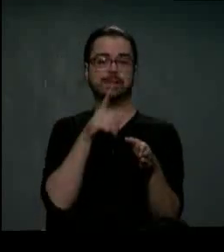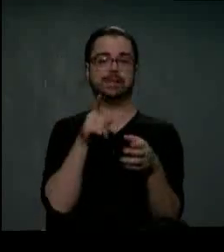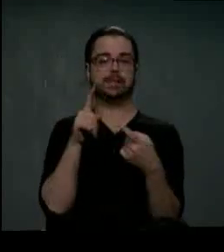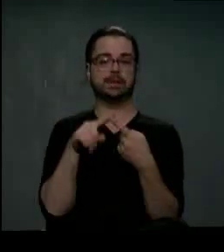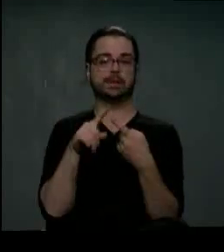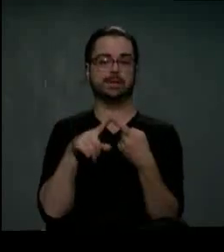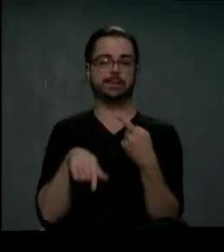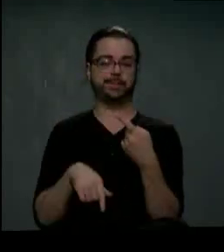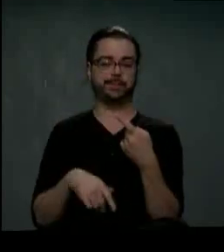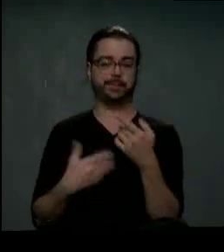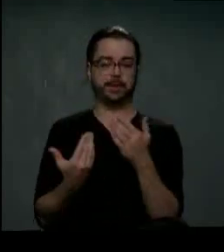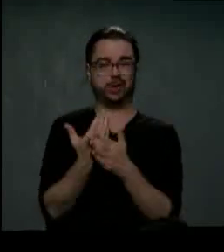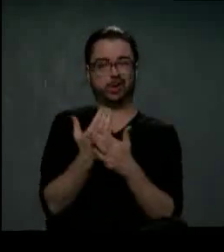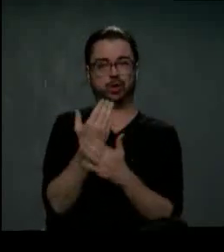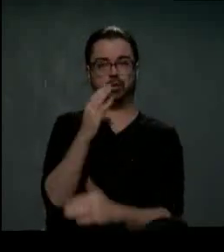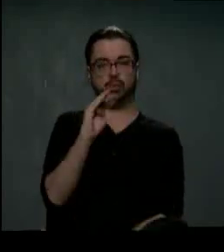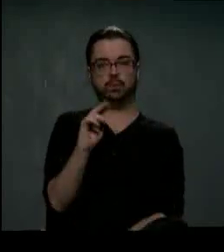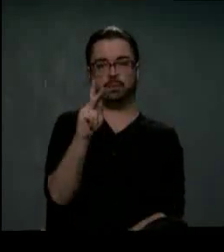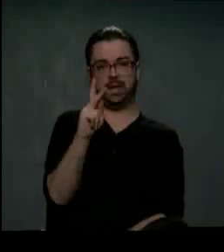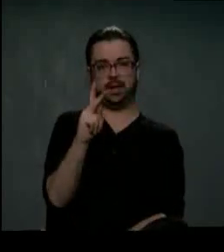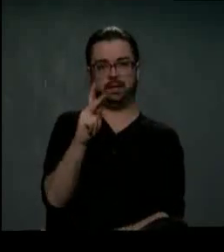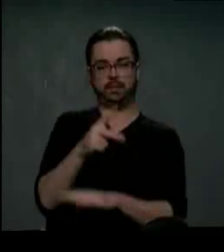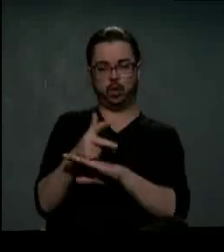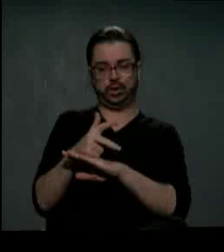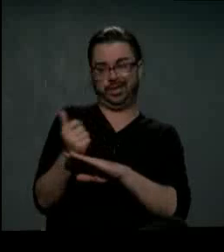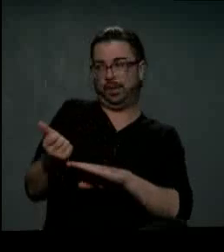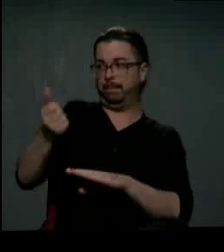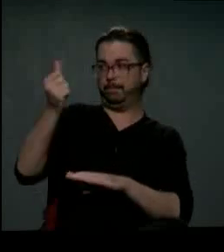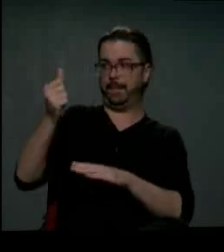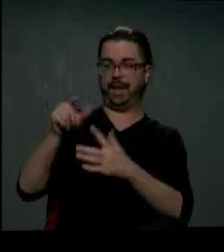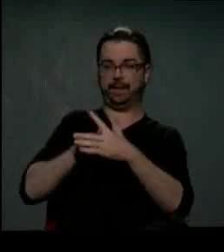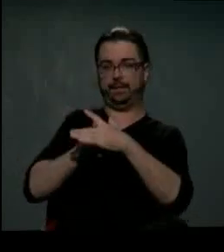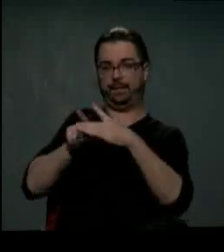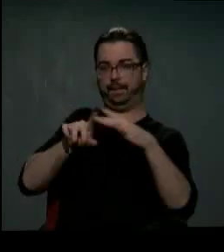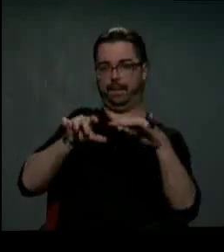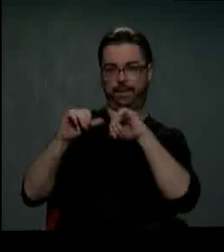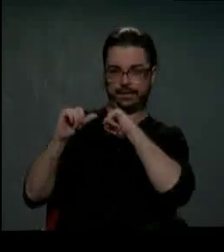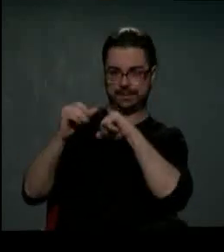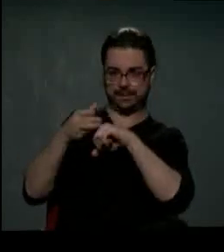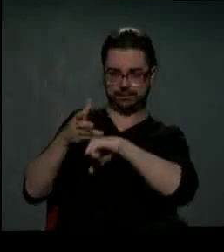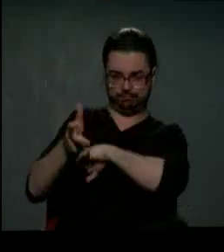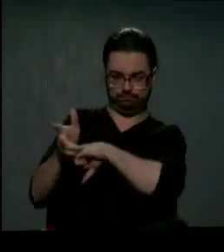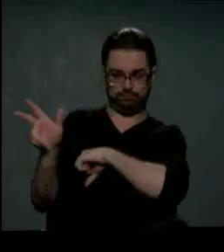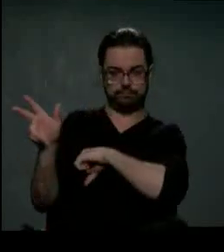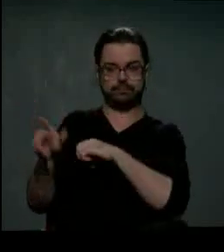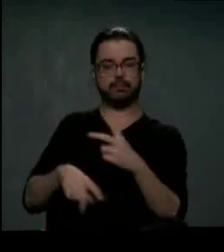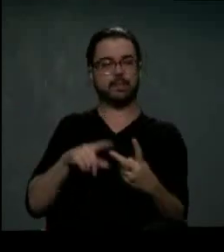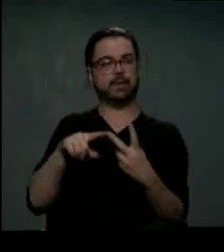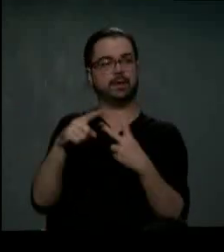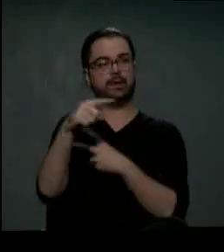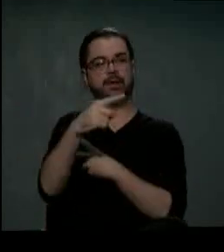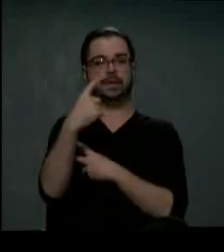new bank parking lot's rear exit and this particular eye